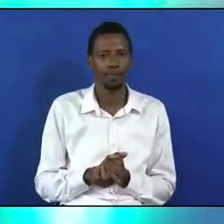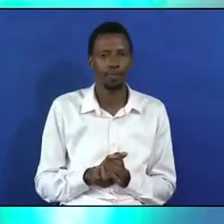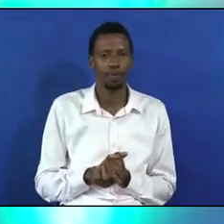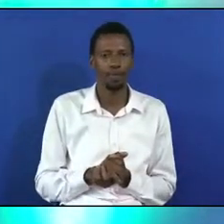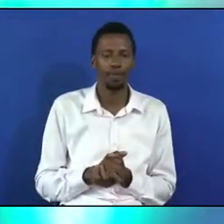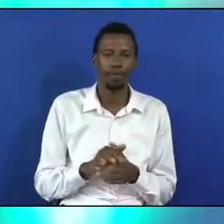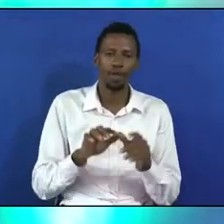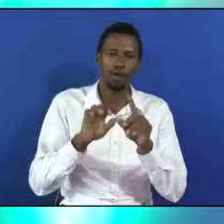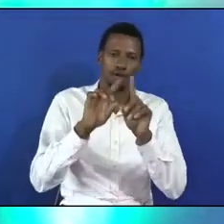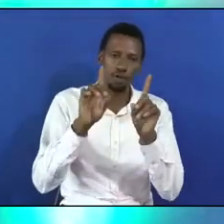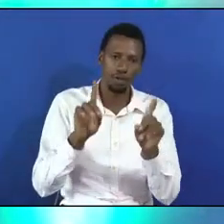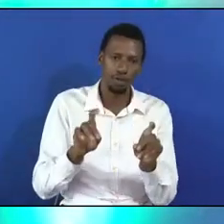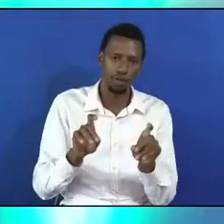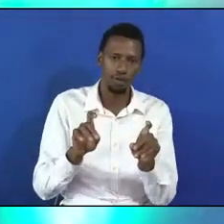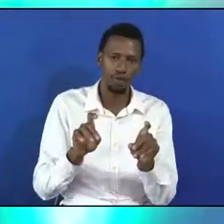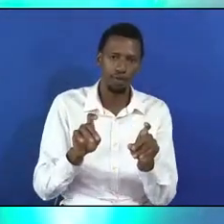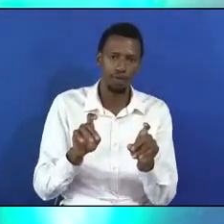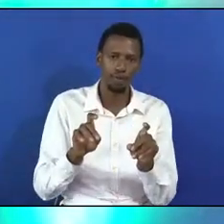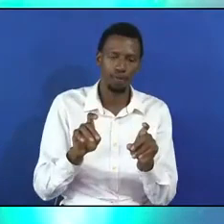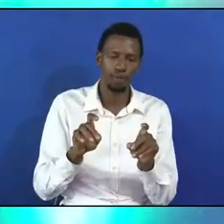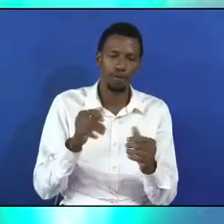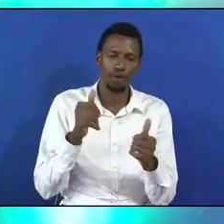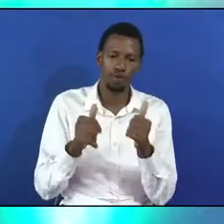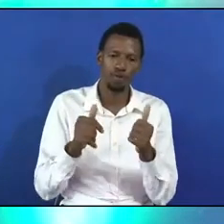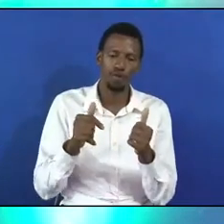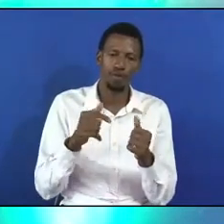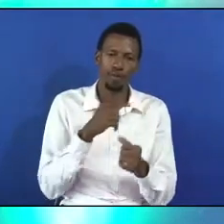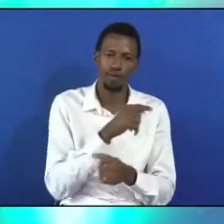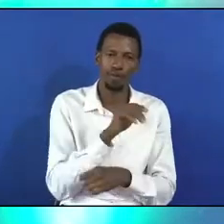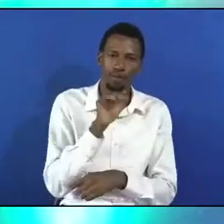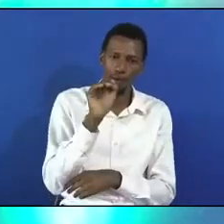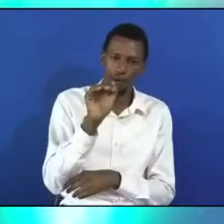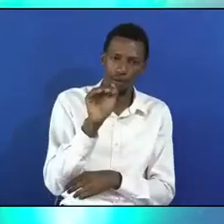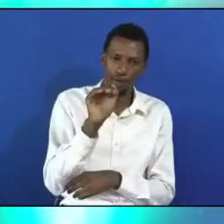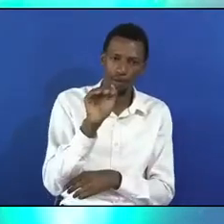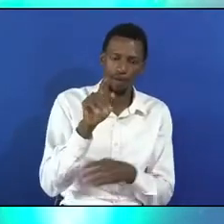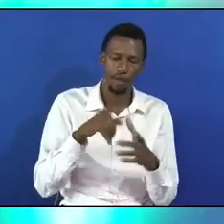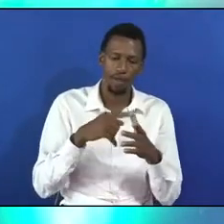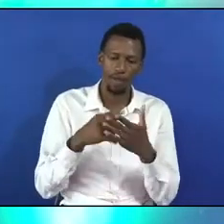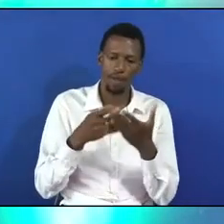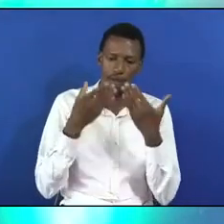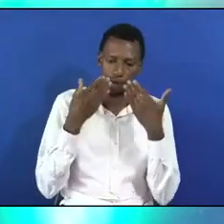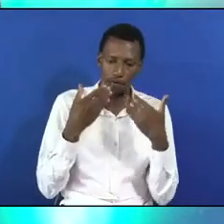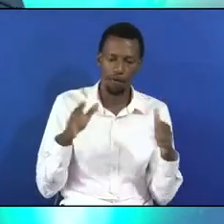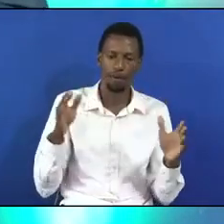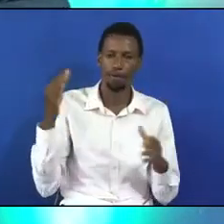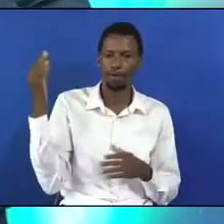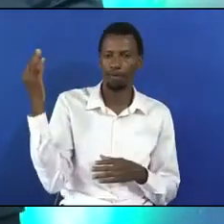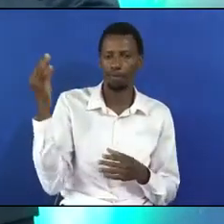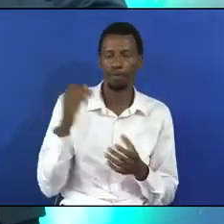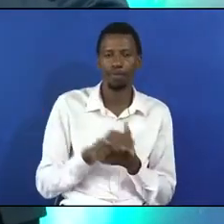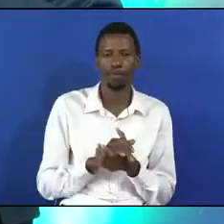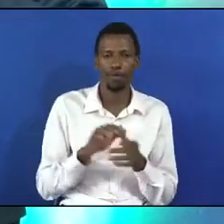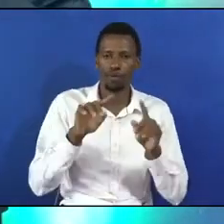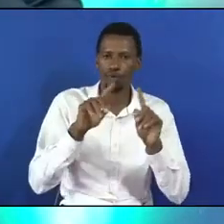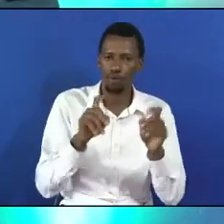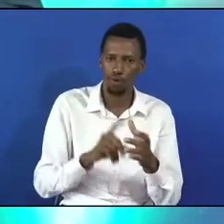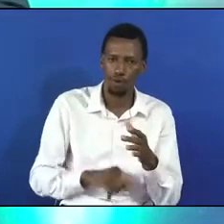The question that I'll ask and I will conclude with